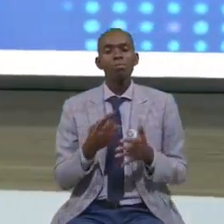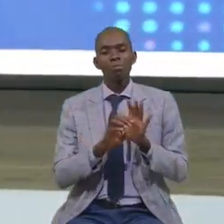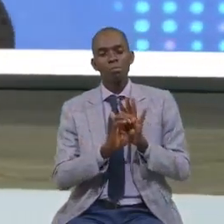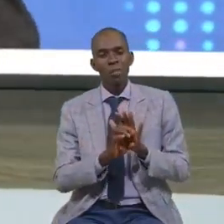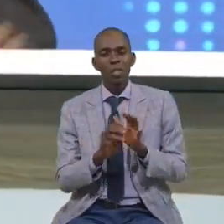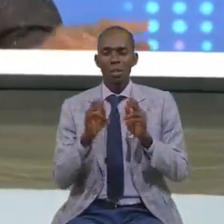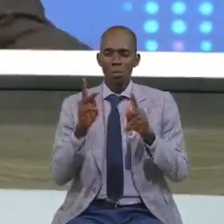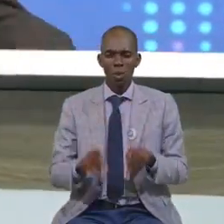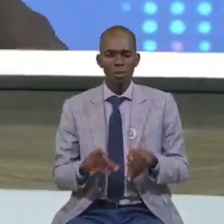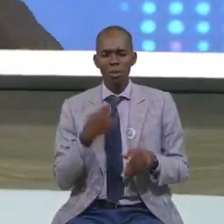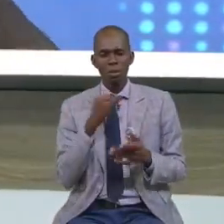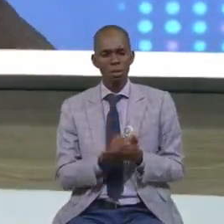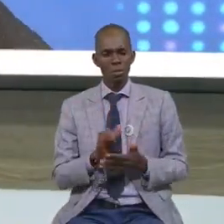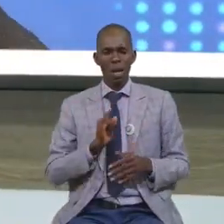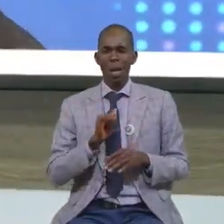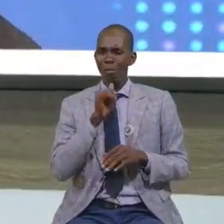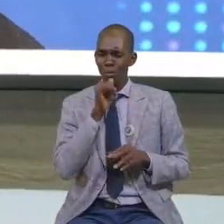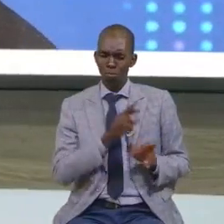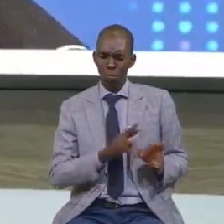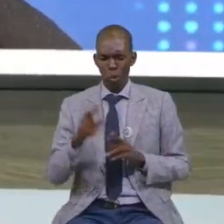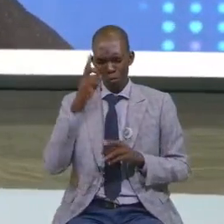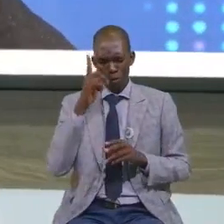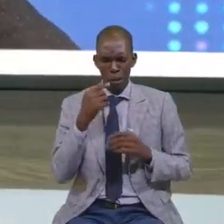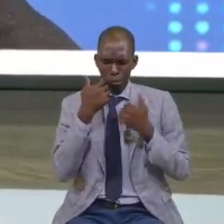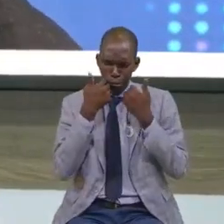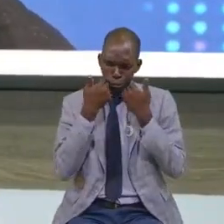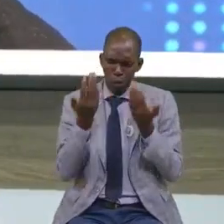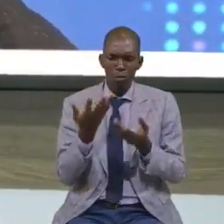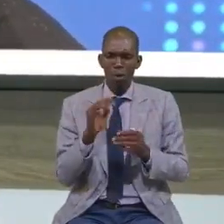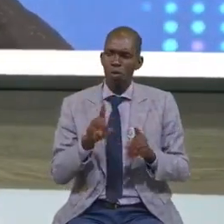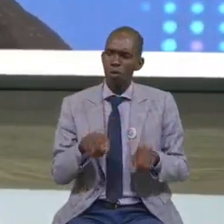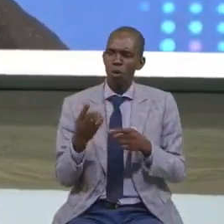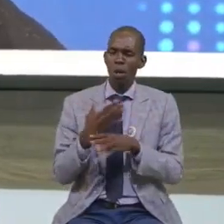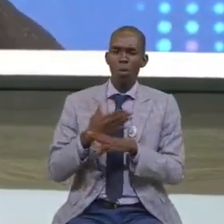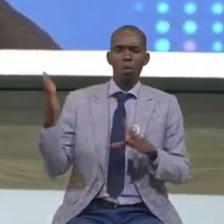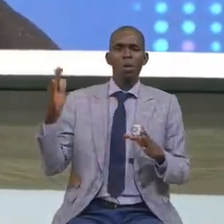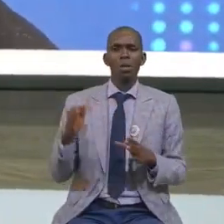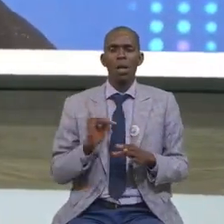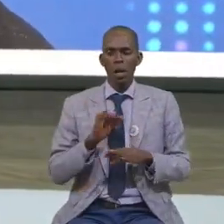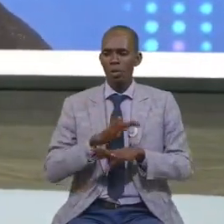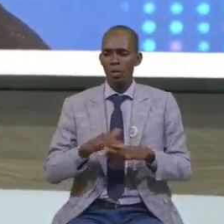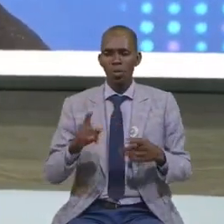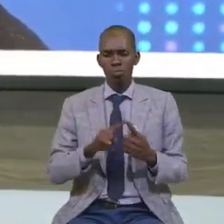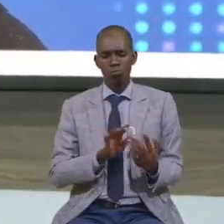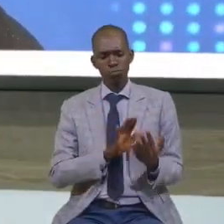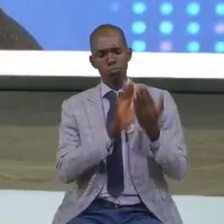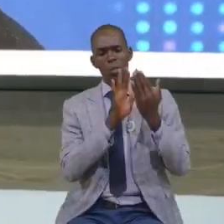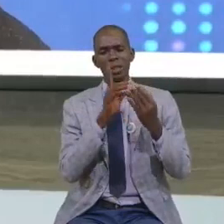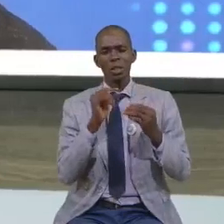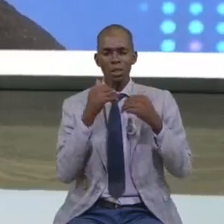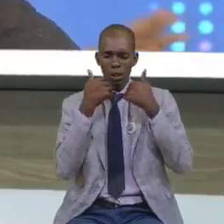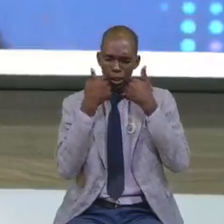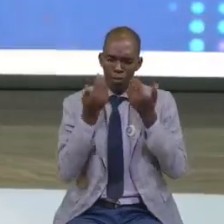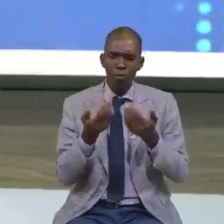don't want to face the shame of my going away, I don't want to face the shame of